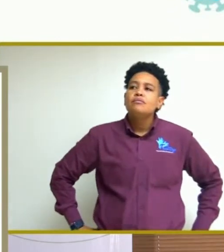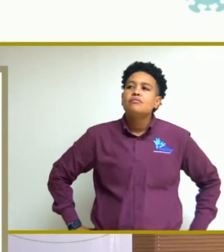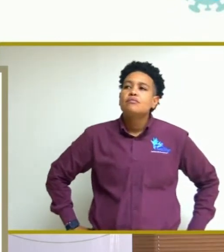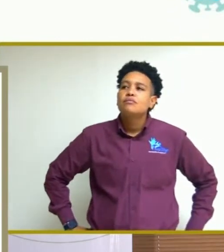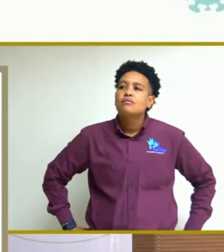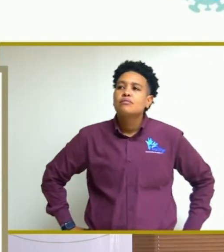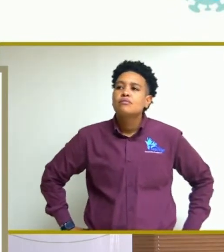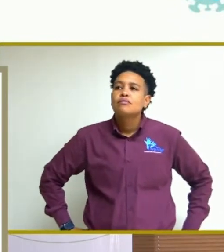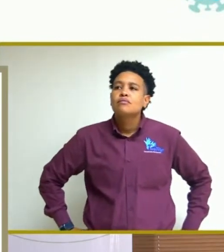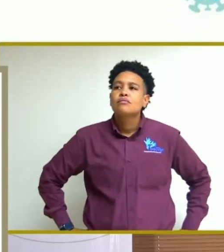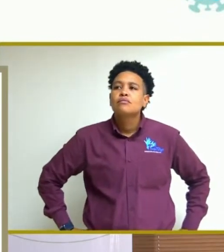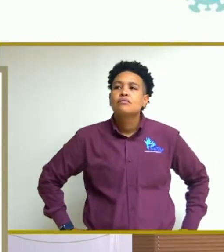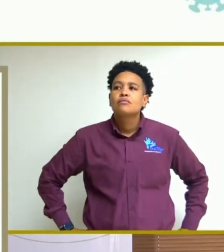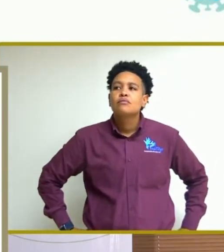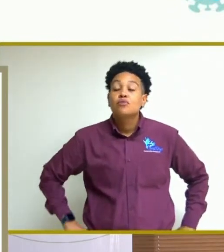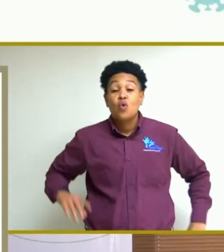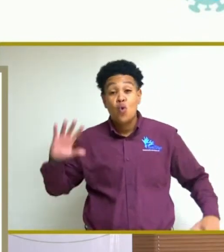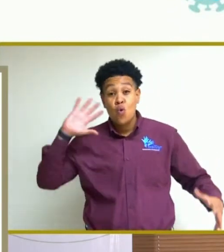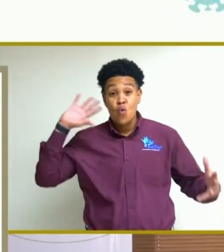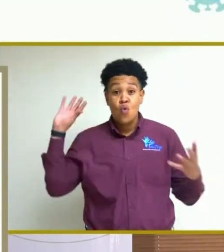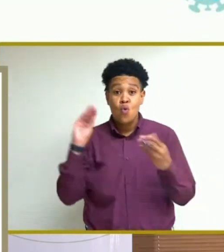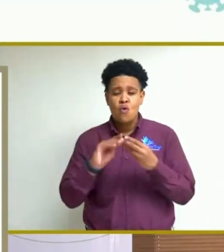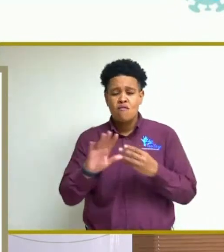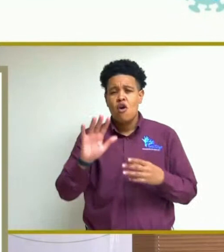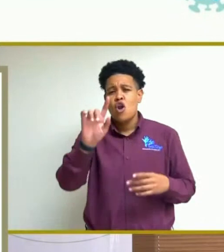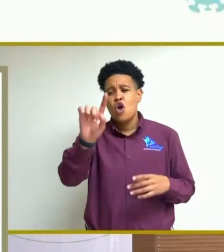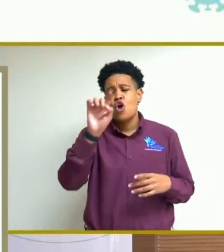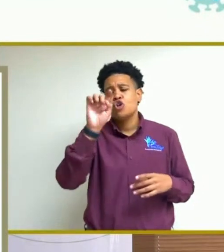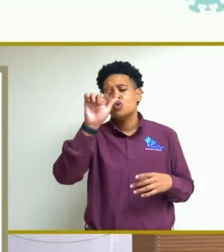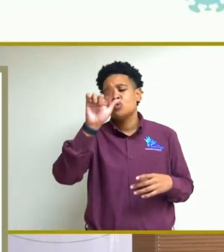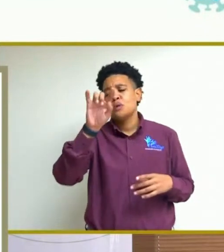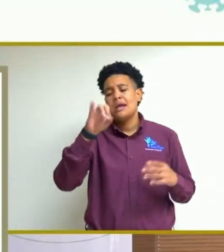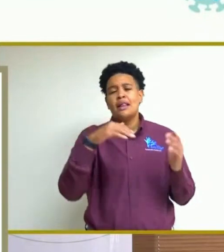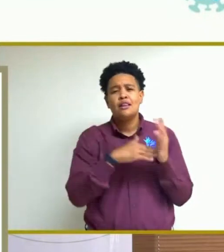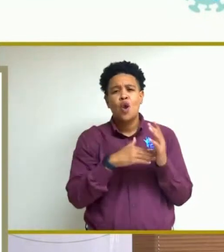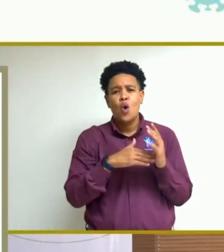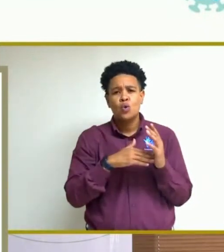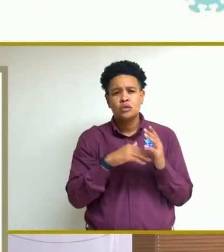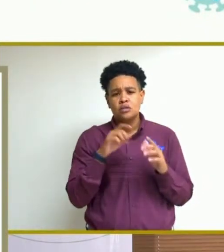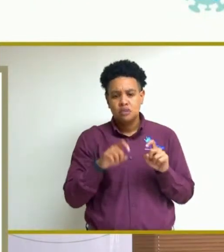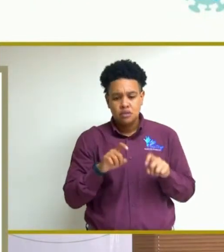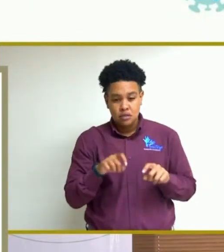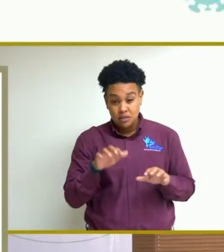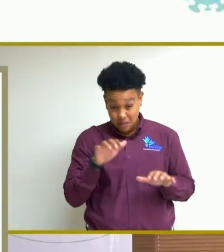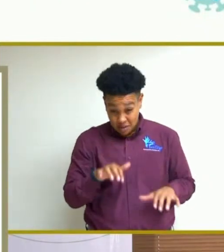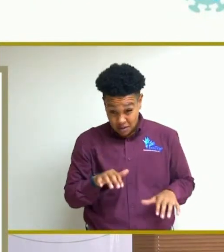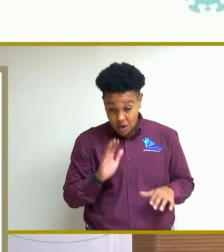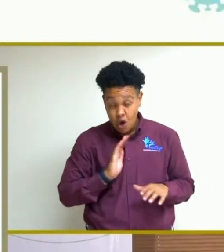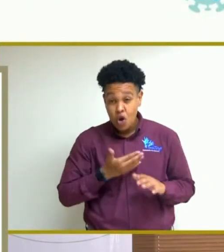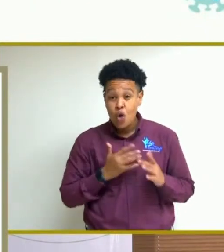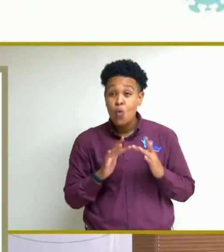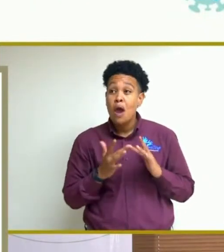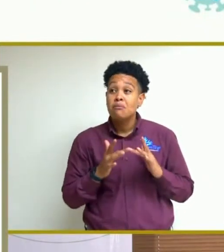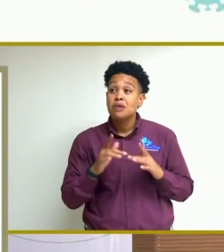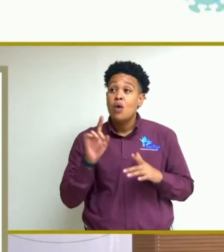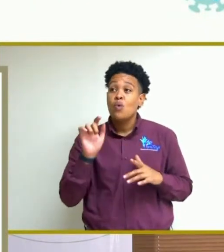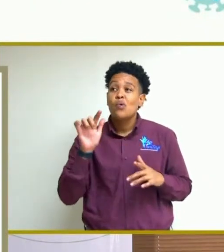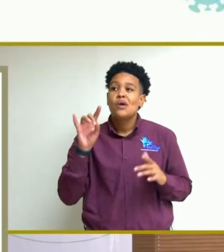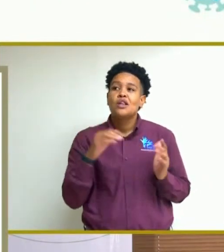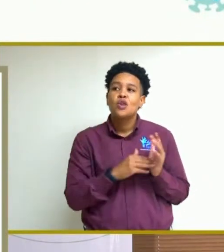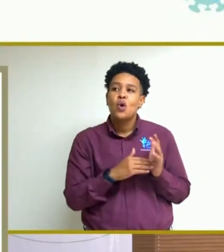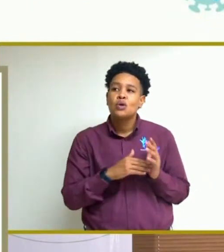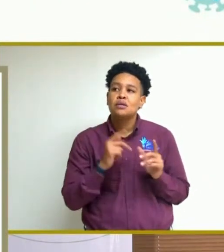But overall, there were at 128,000 hits on our website, on the website